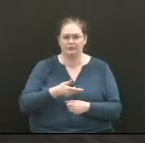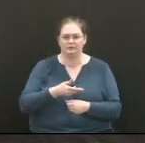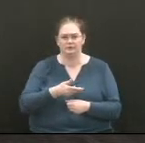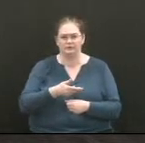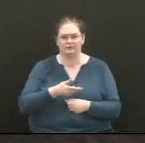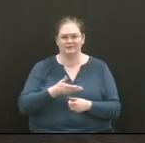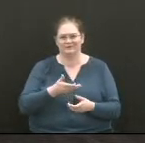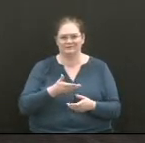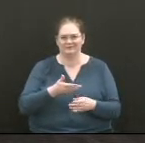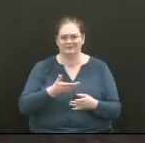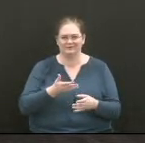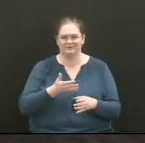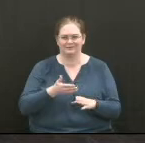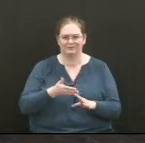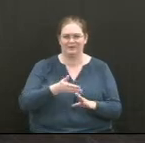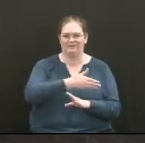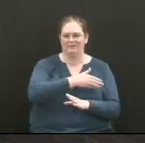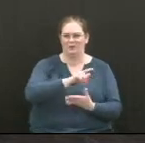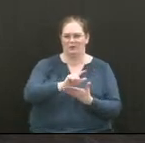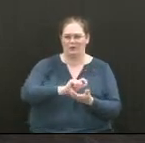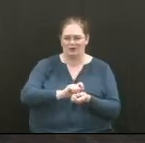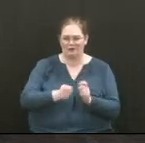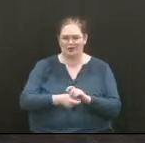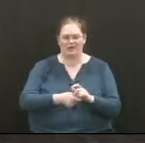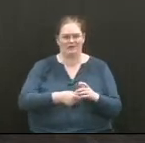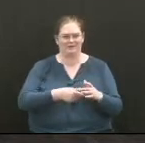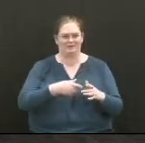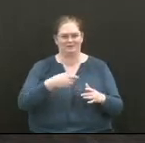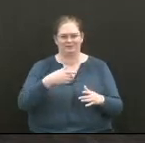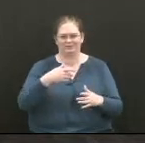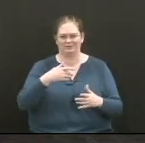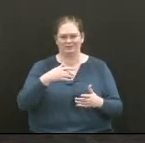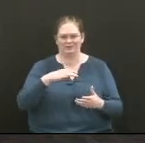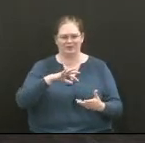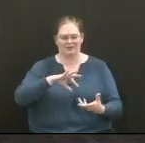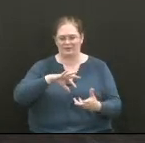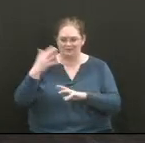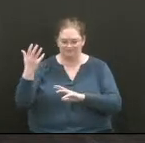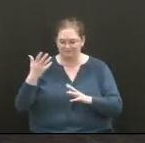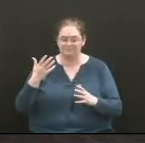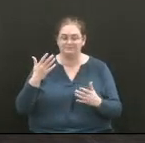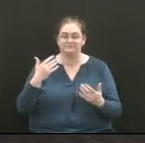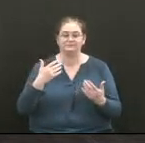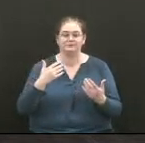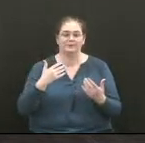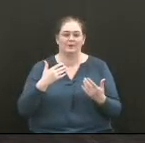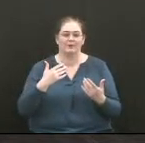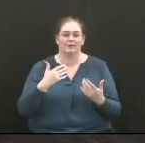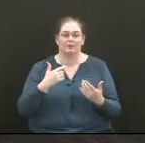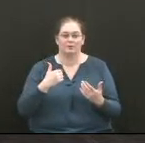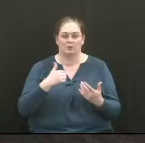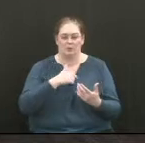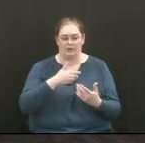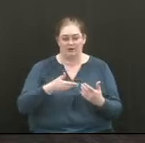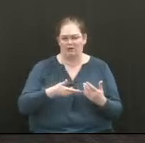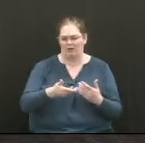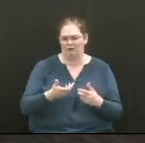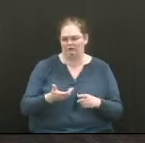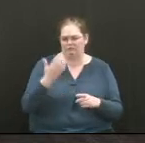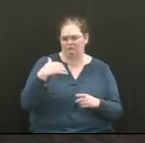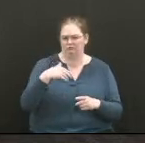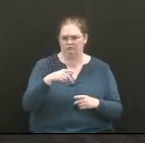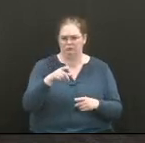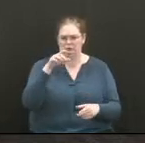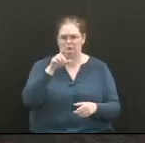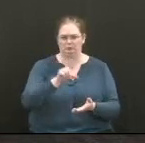of before the law changed and everything started to really start to come to a head. We had hired them to print